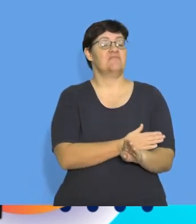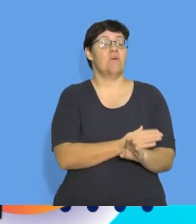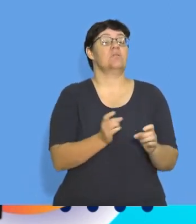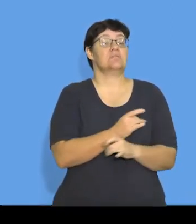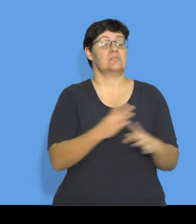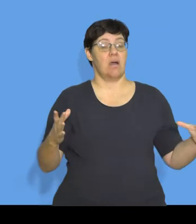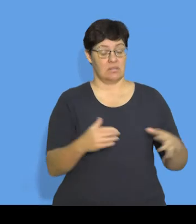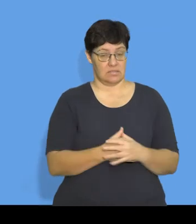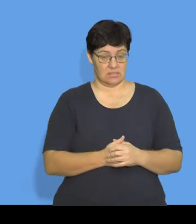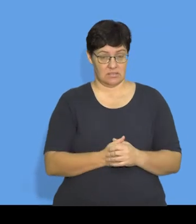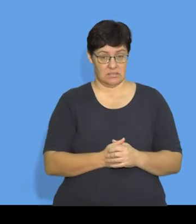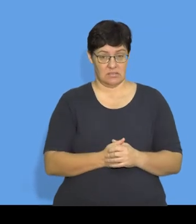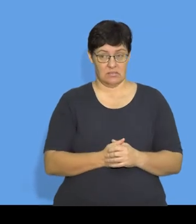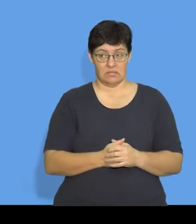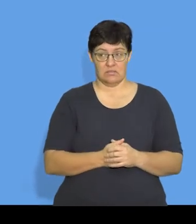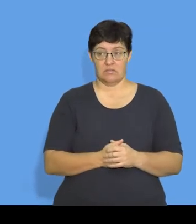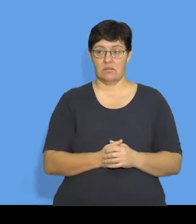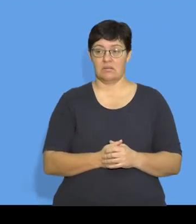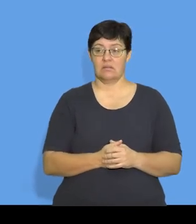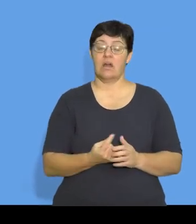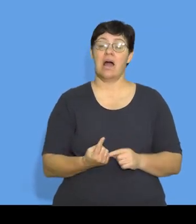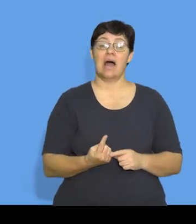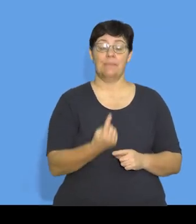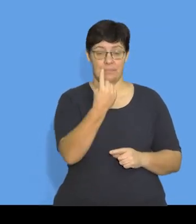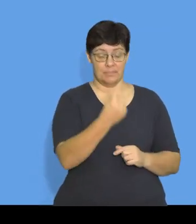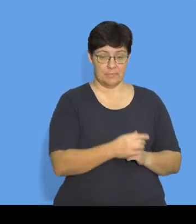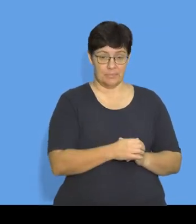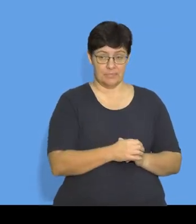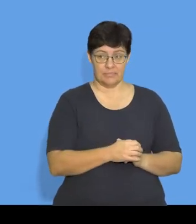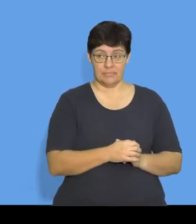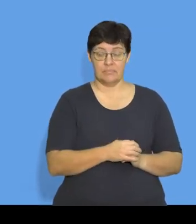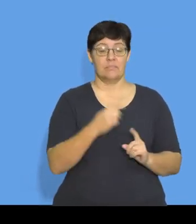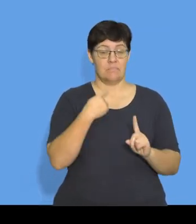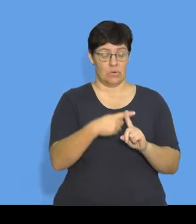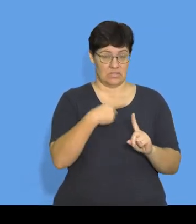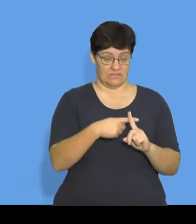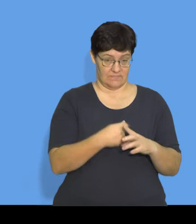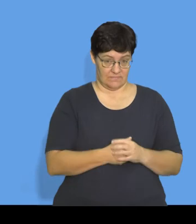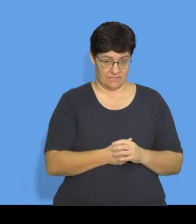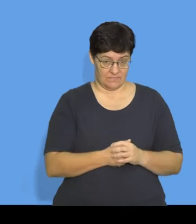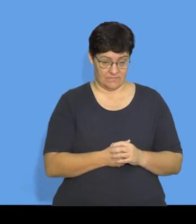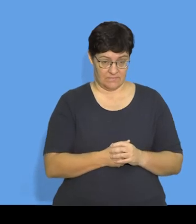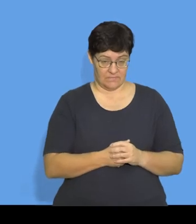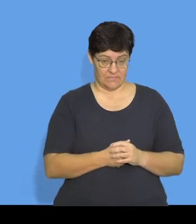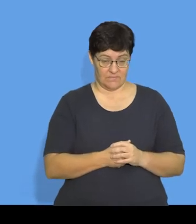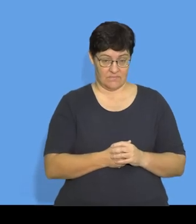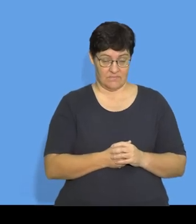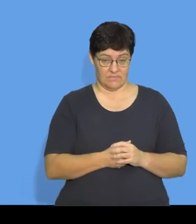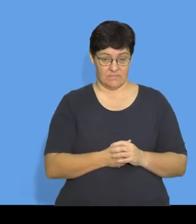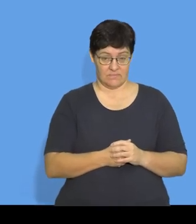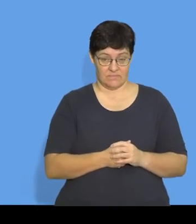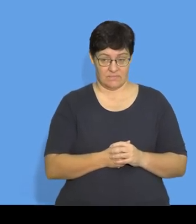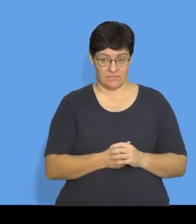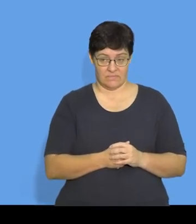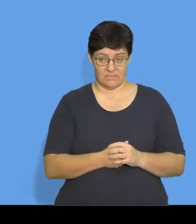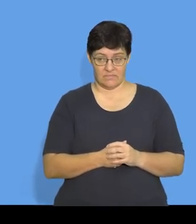any equations, we realize that up is positive, okay? I'm